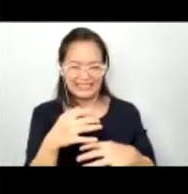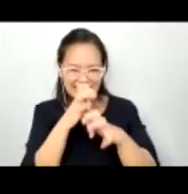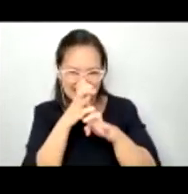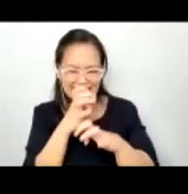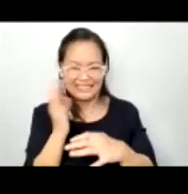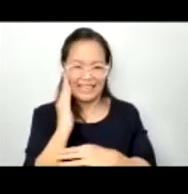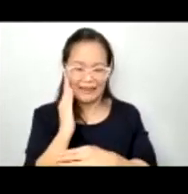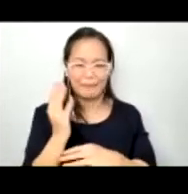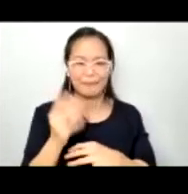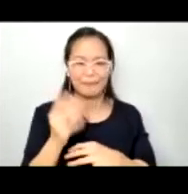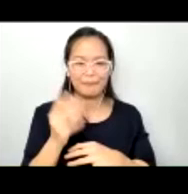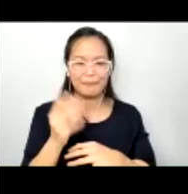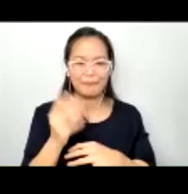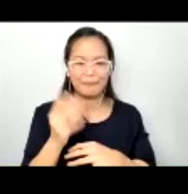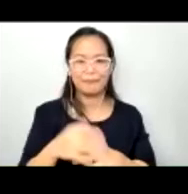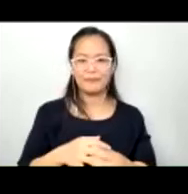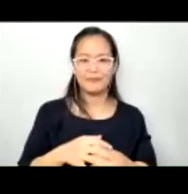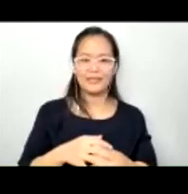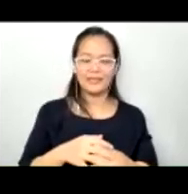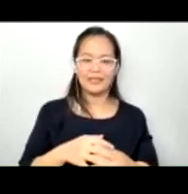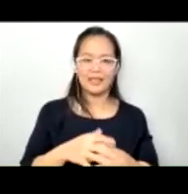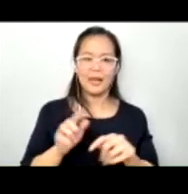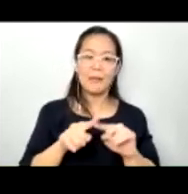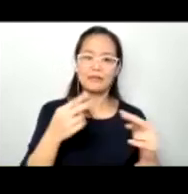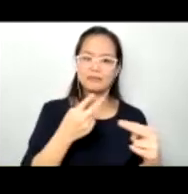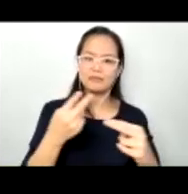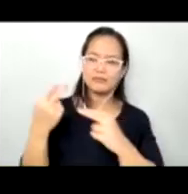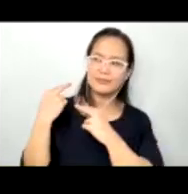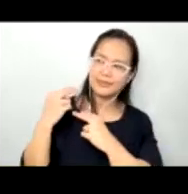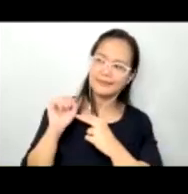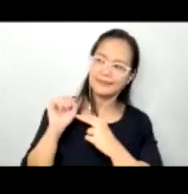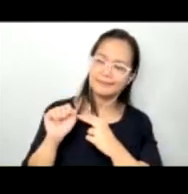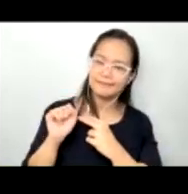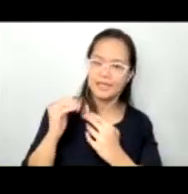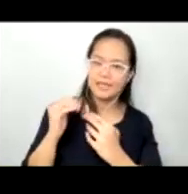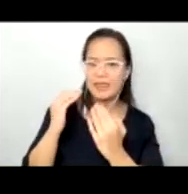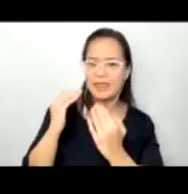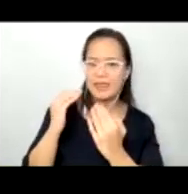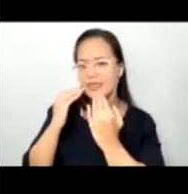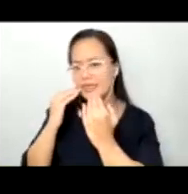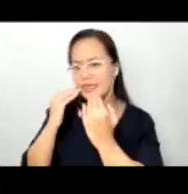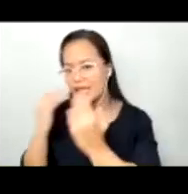looking back, I would have to thank Professor Manhit for teaching me how to listen.